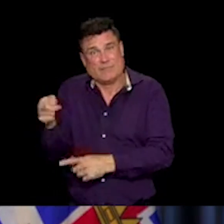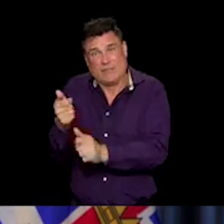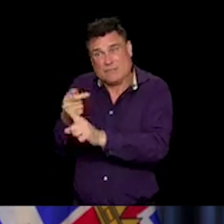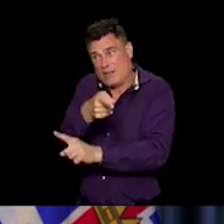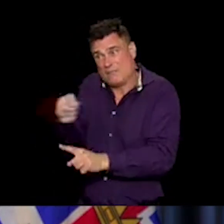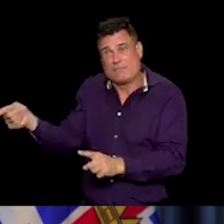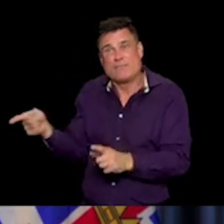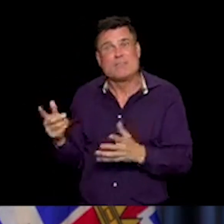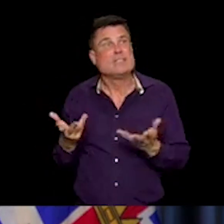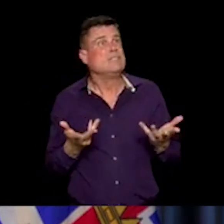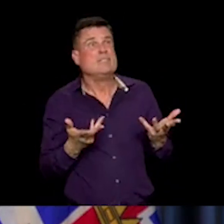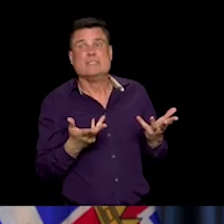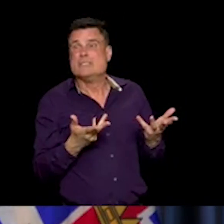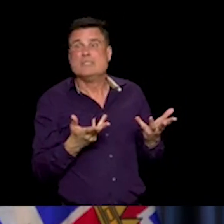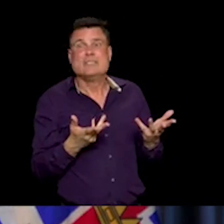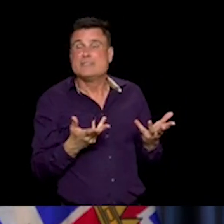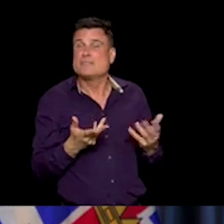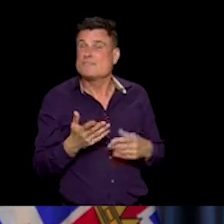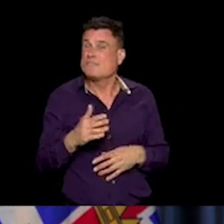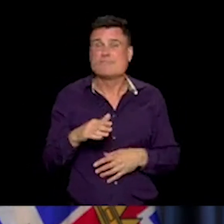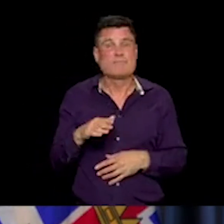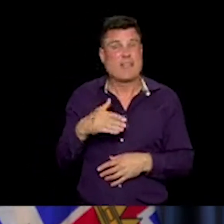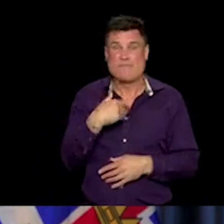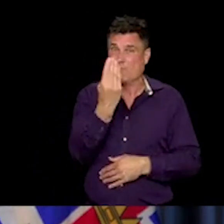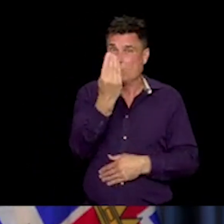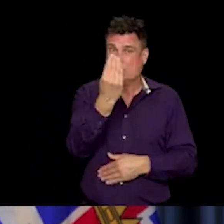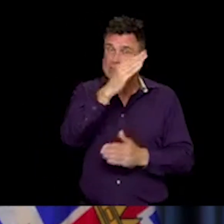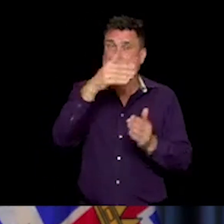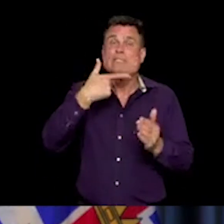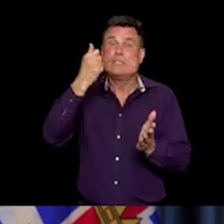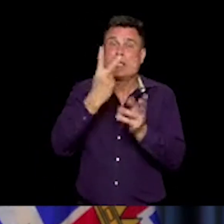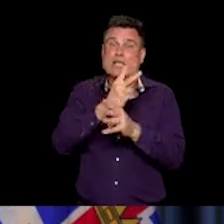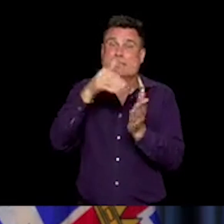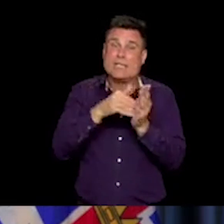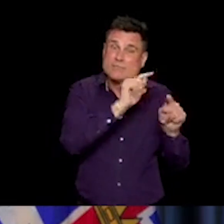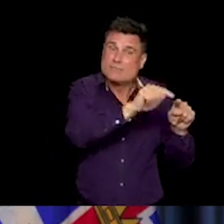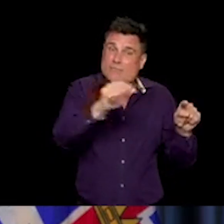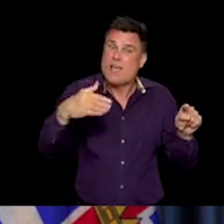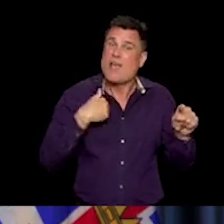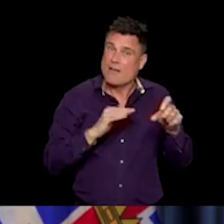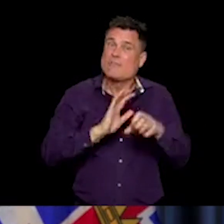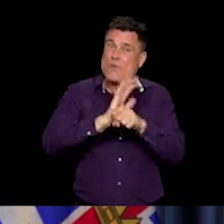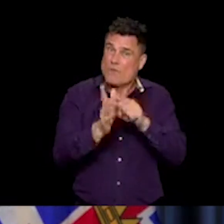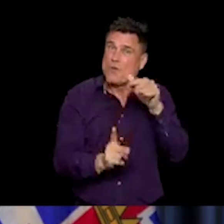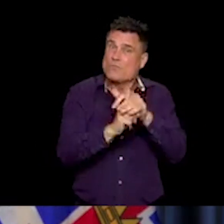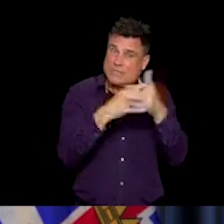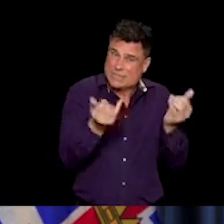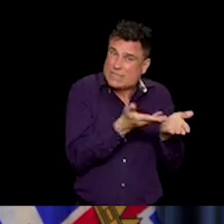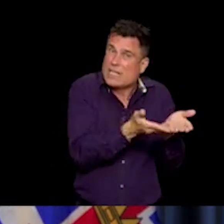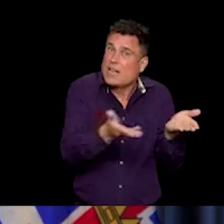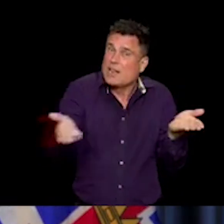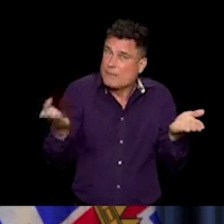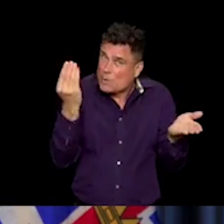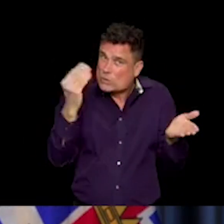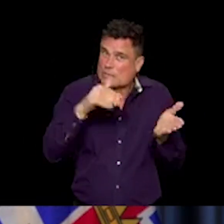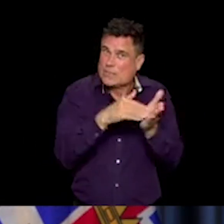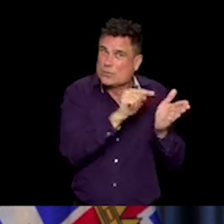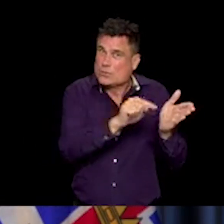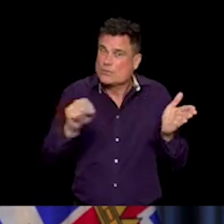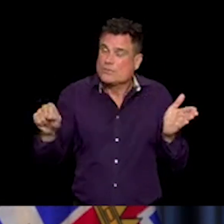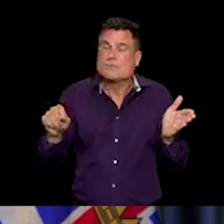care. And I know personally, and I think we all know, how significant and how serious and how difficult